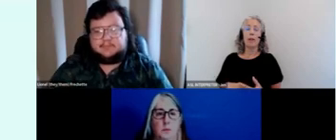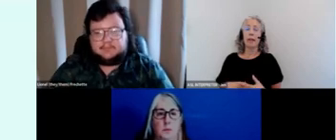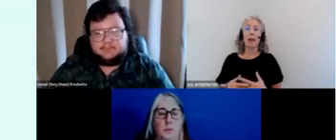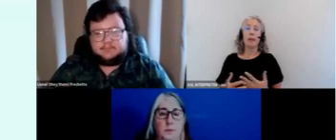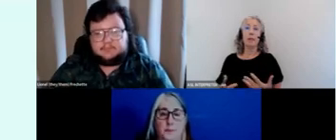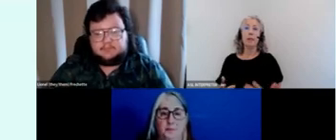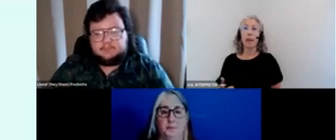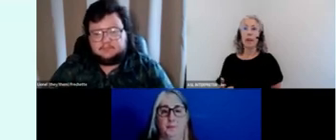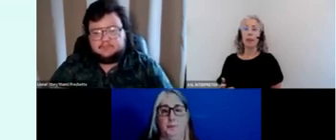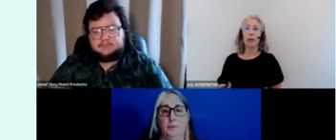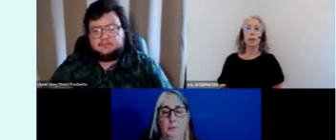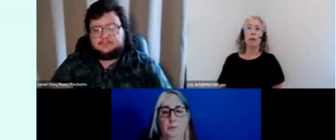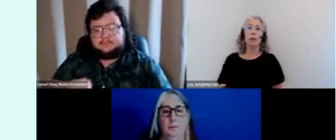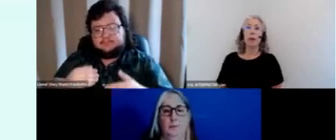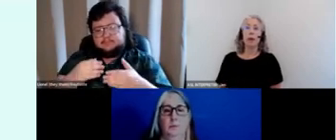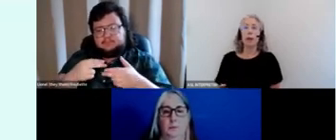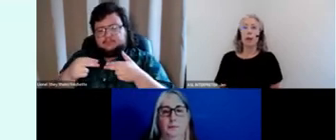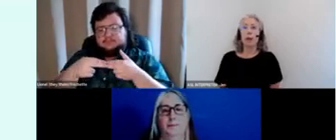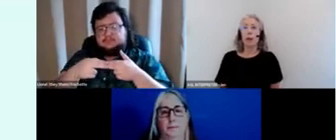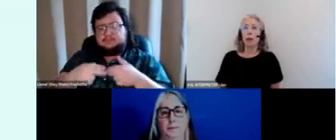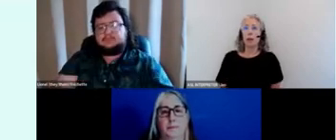or is unable to find an interpreter.